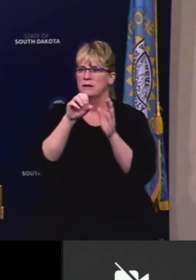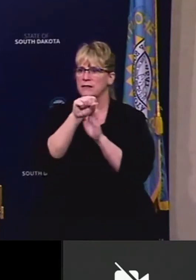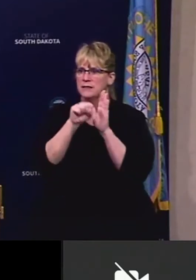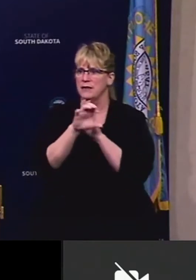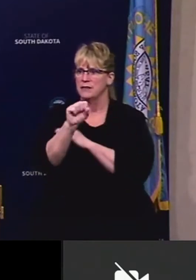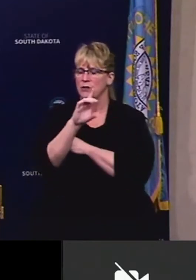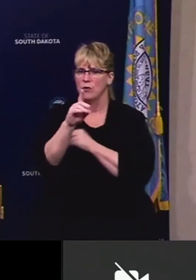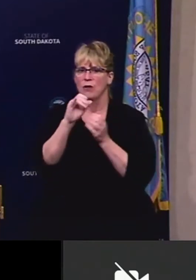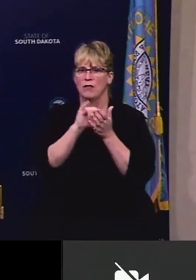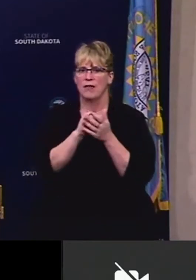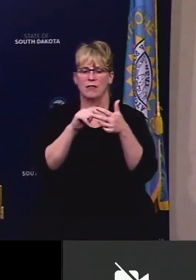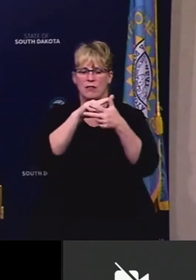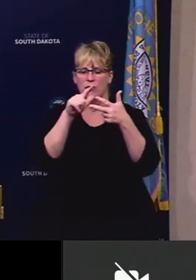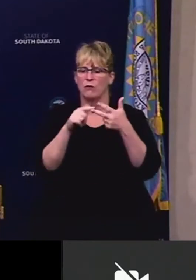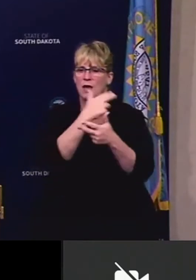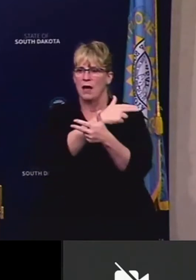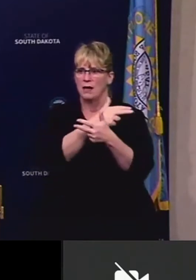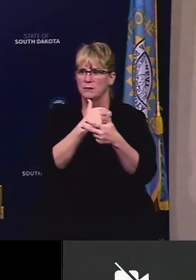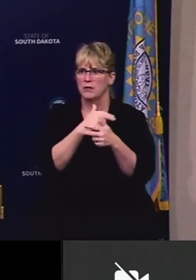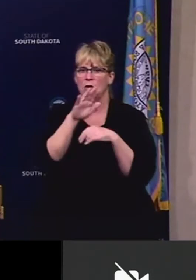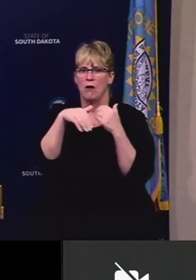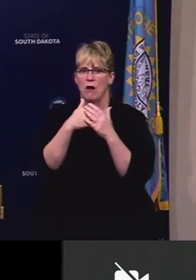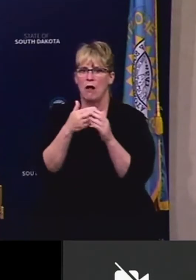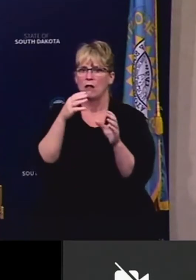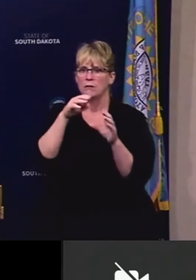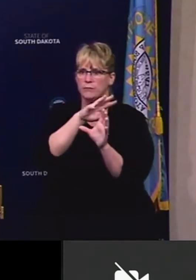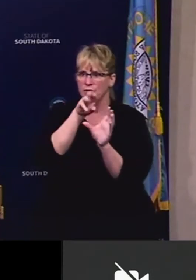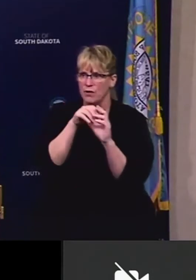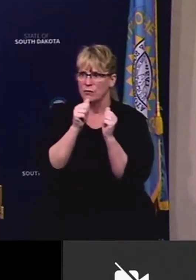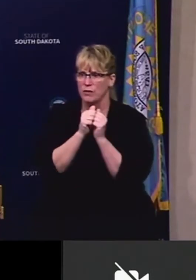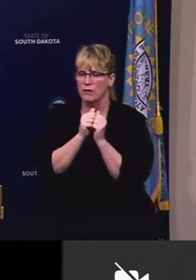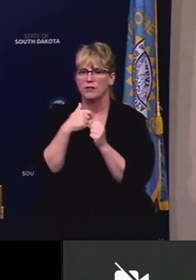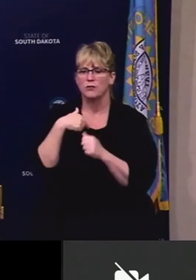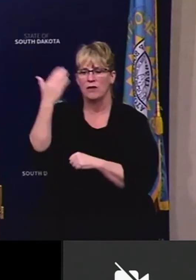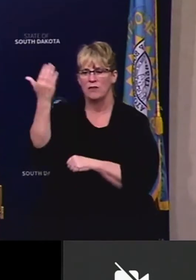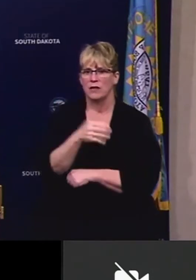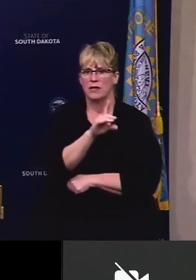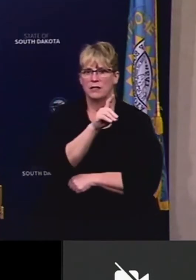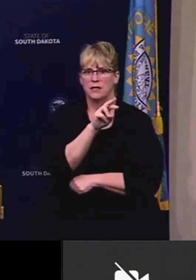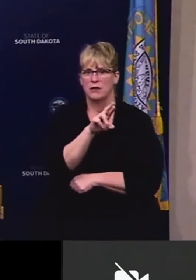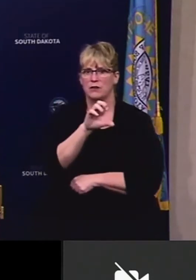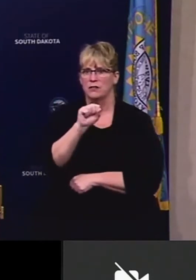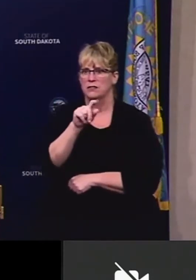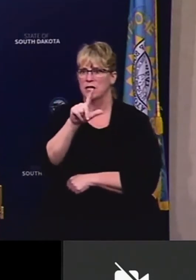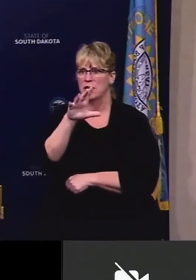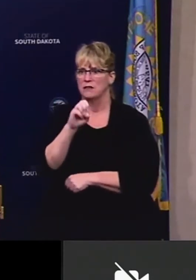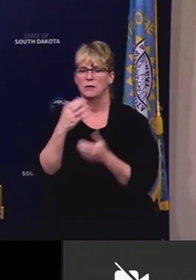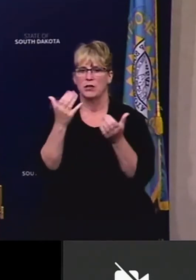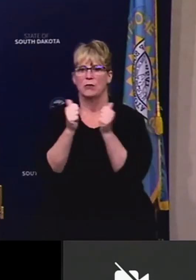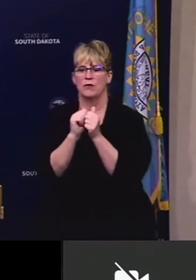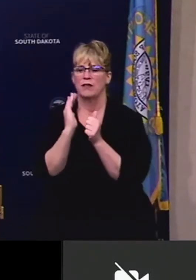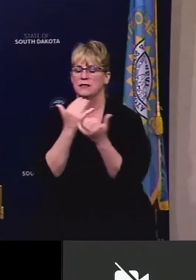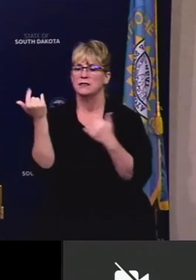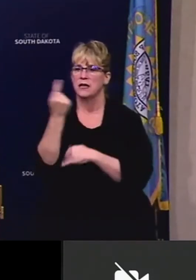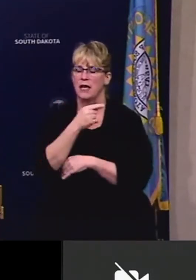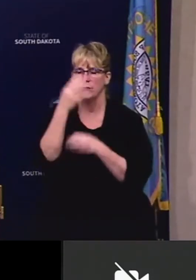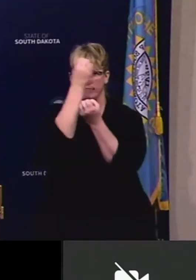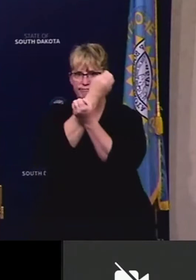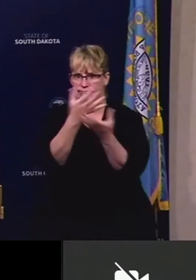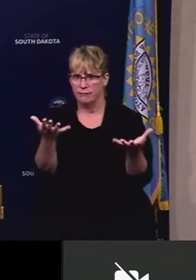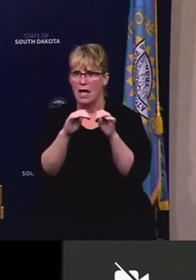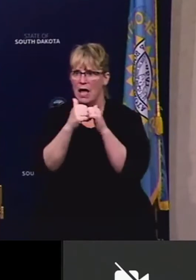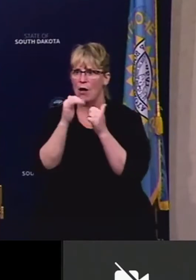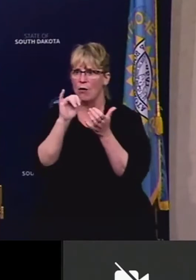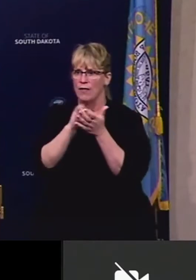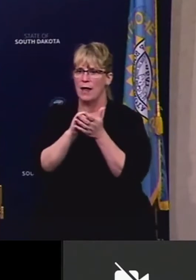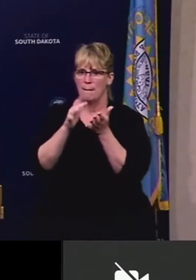that Sanford, Avera, and Monument Health are all participating in. So I've invited Dr. Settle to come here today and provide an update on